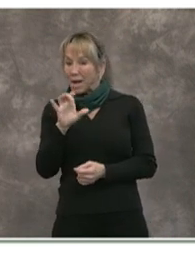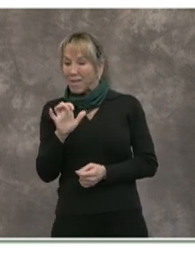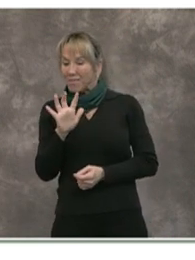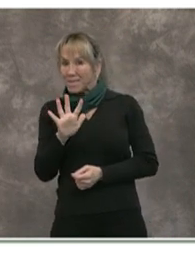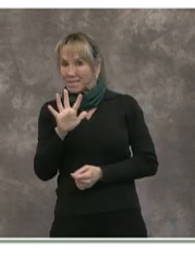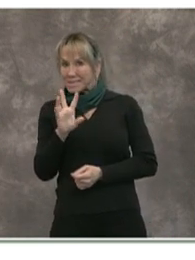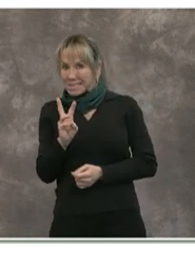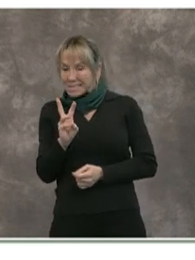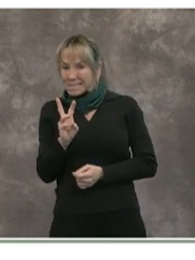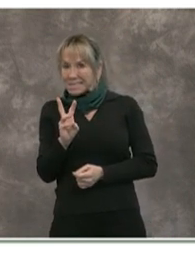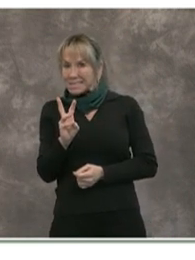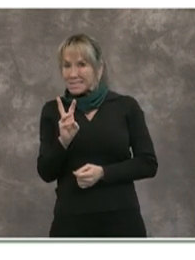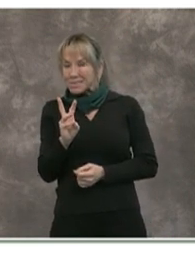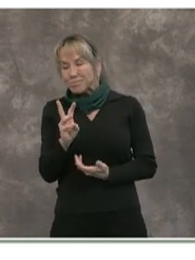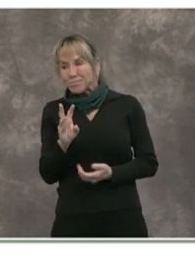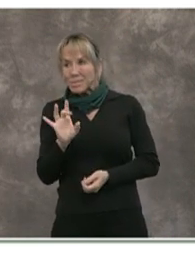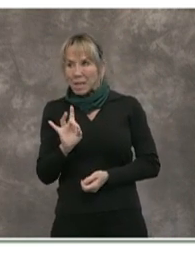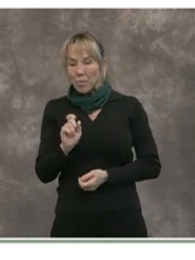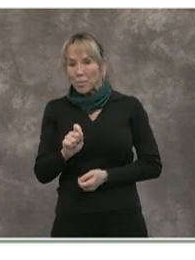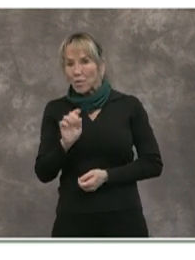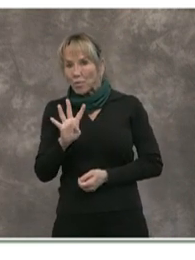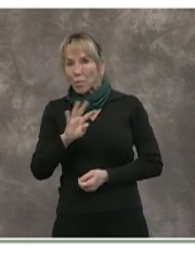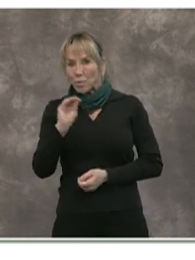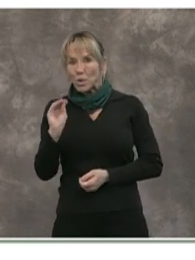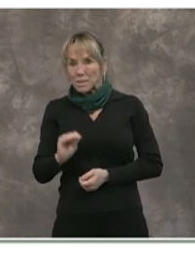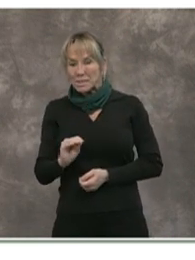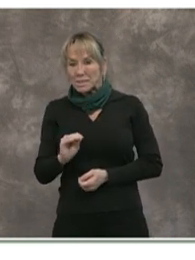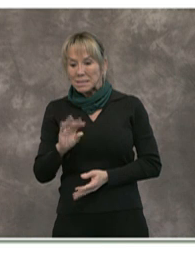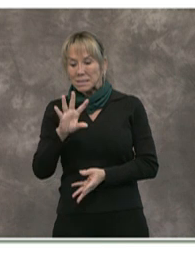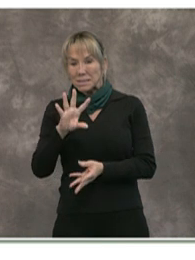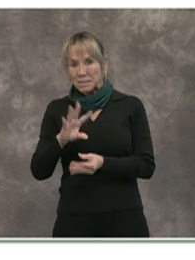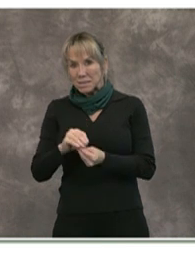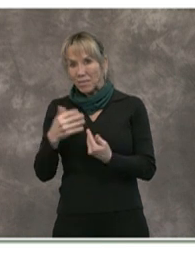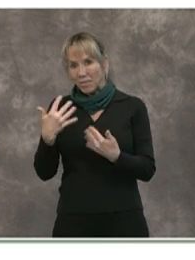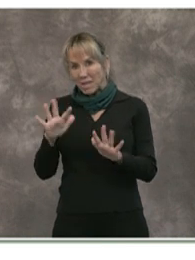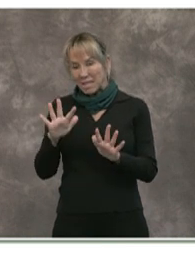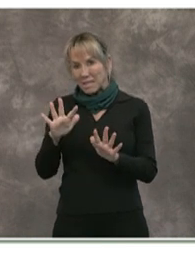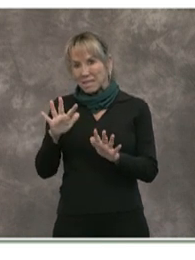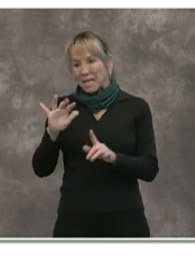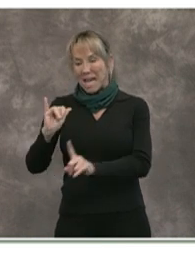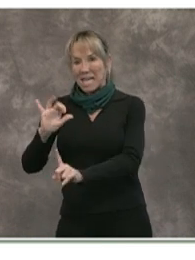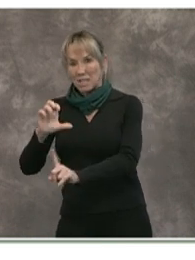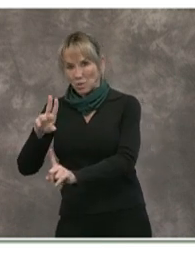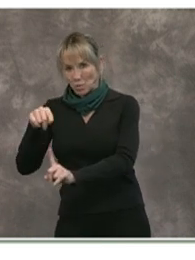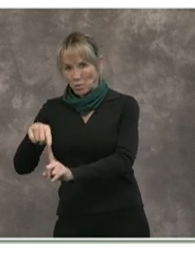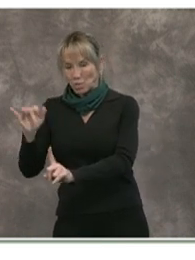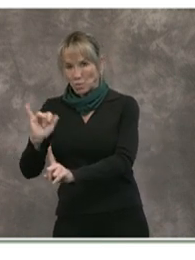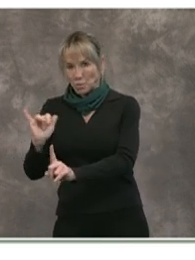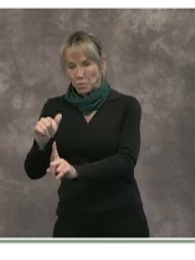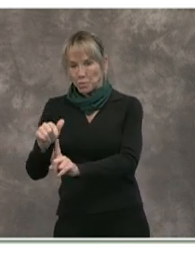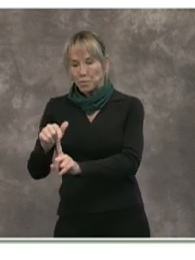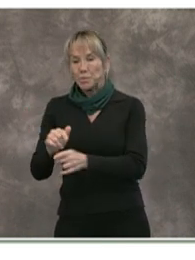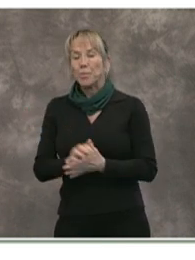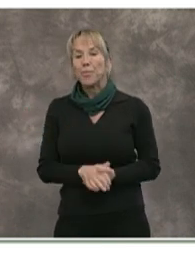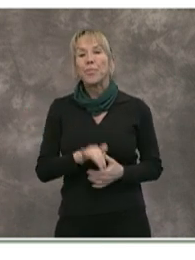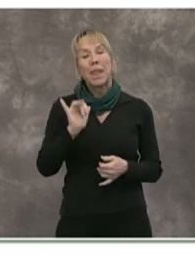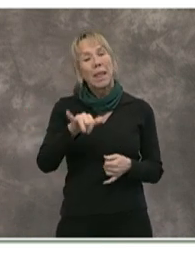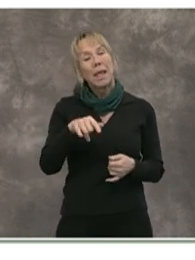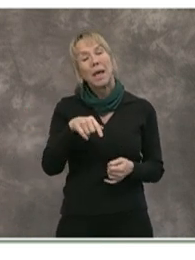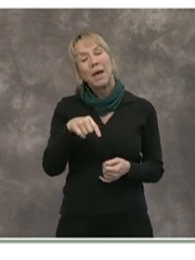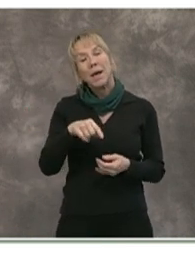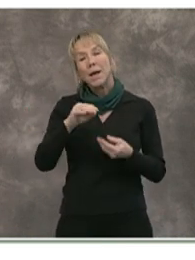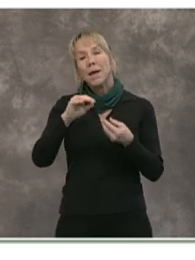156, or approximately 8.4% of the total number of cases admitted to the ICU. The number is